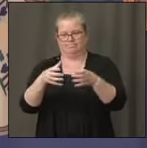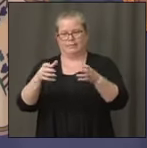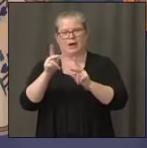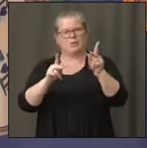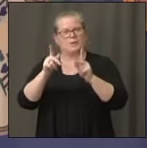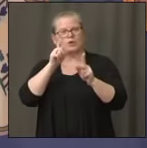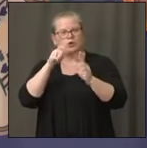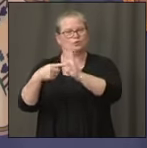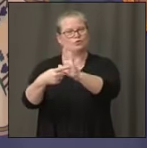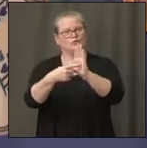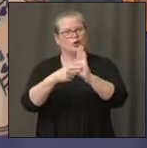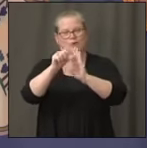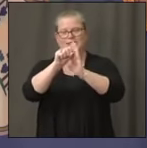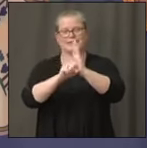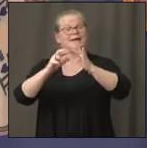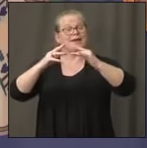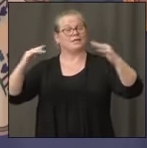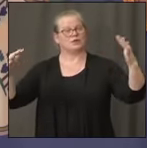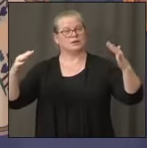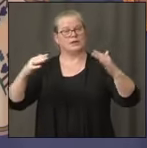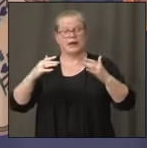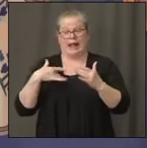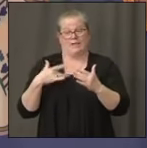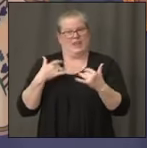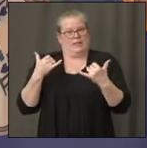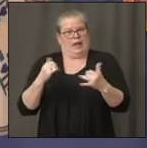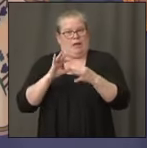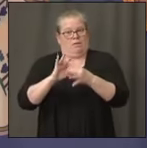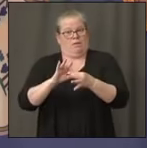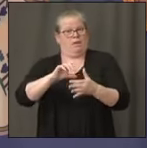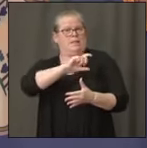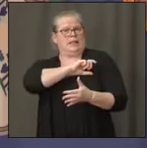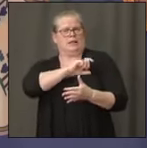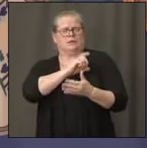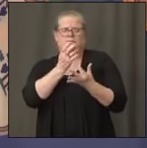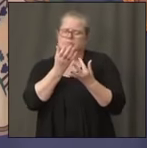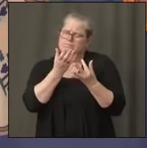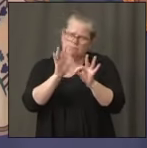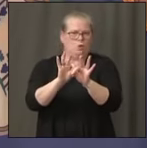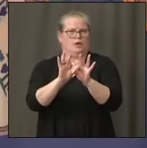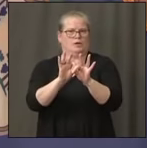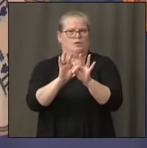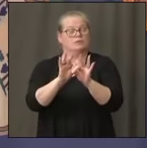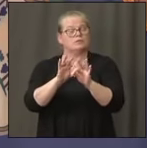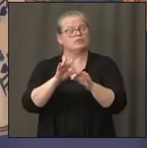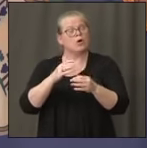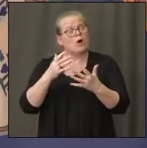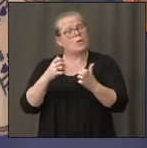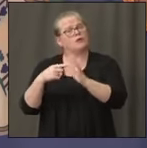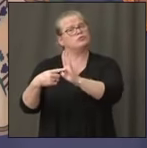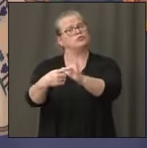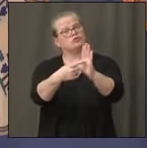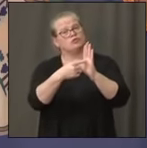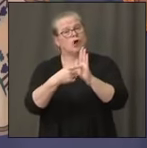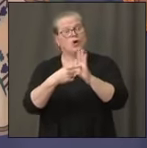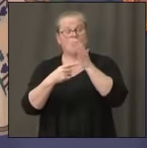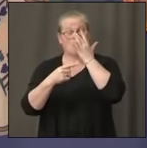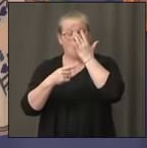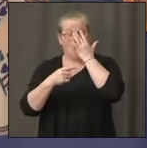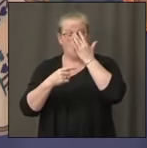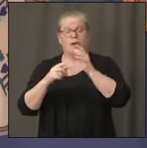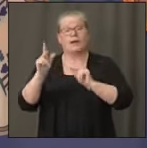than ever when it comes to law enforcement. And what I wanted to do is give you an idea of why we've been able to double the number